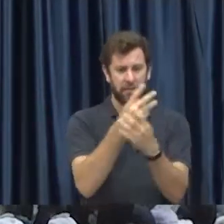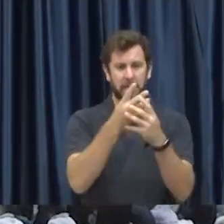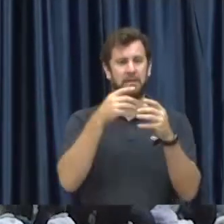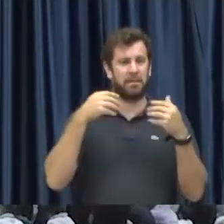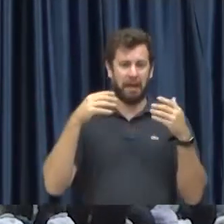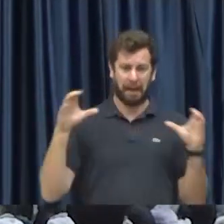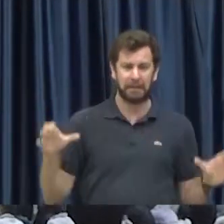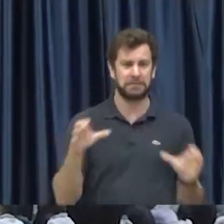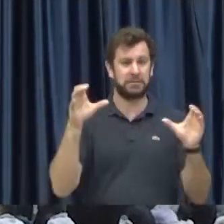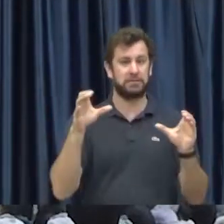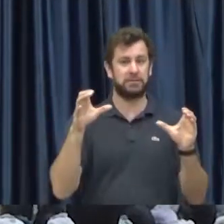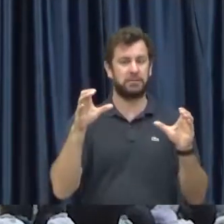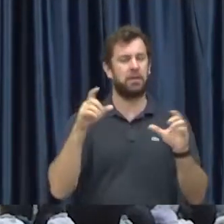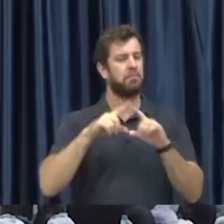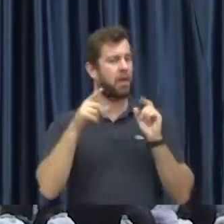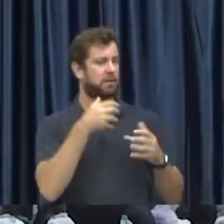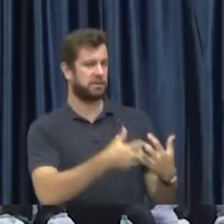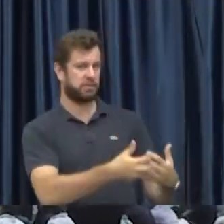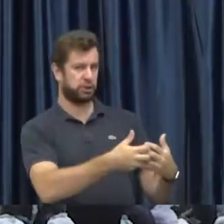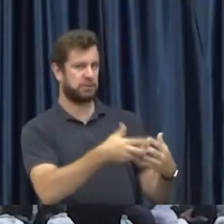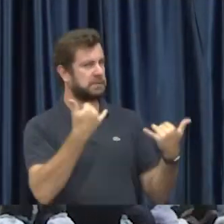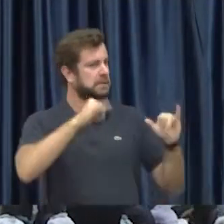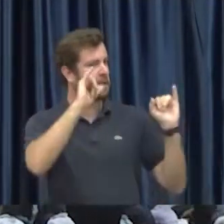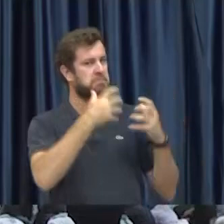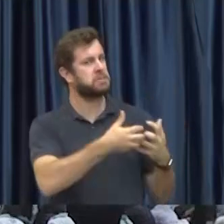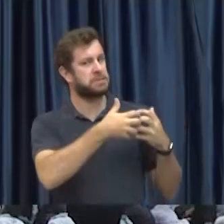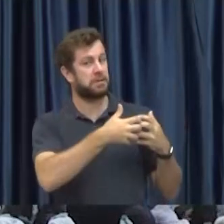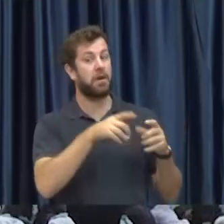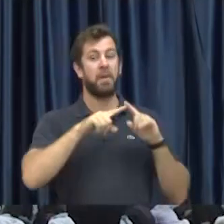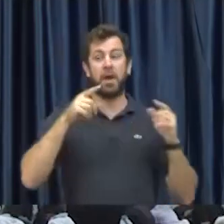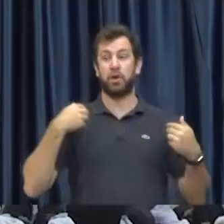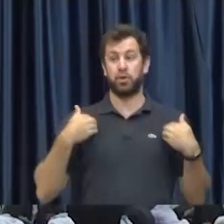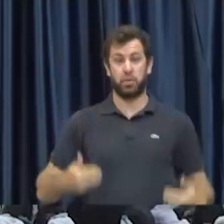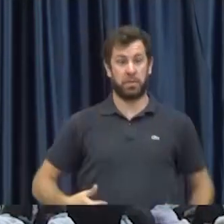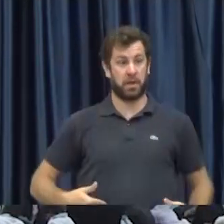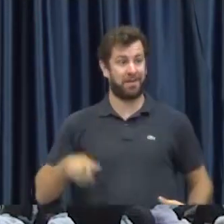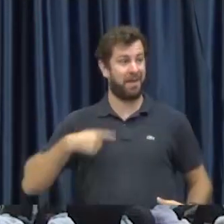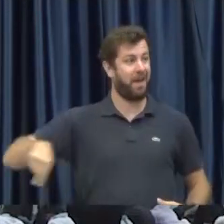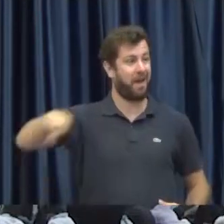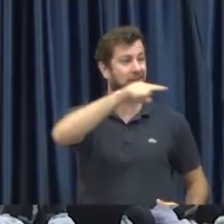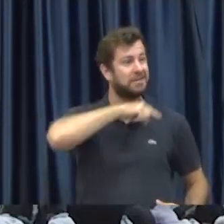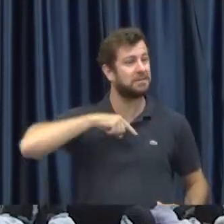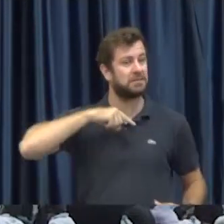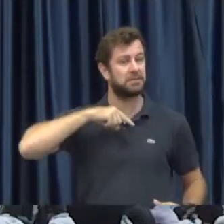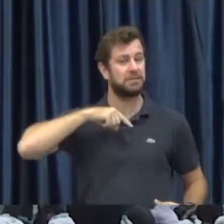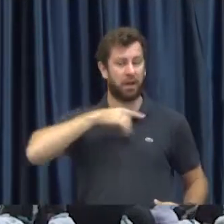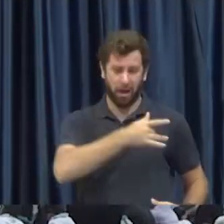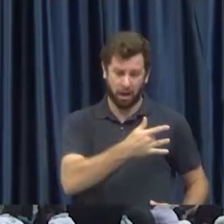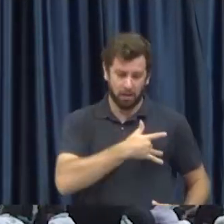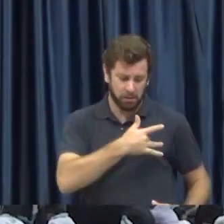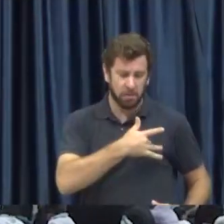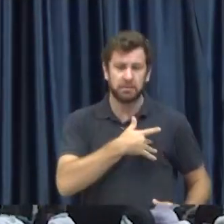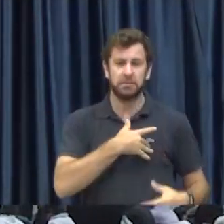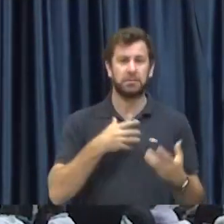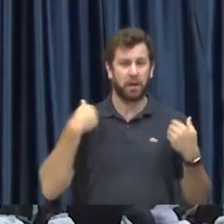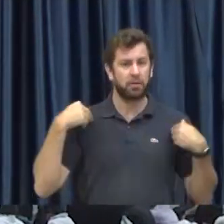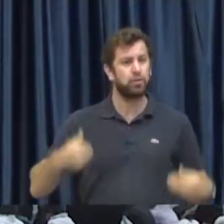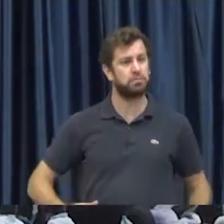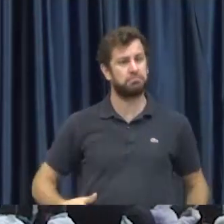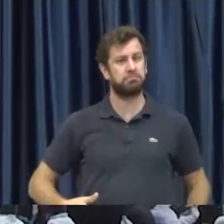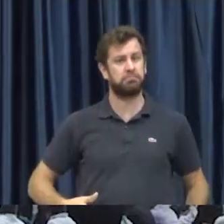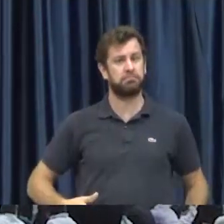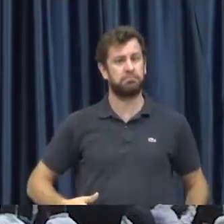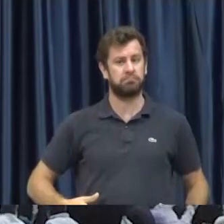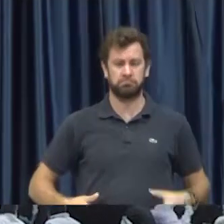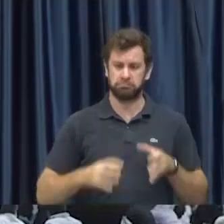But it's a machine. But the human being, the heart of the human being, which is connected